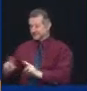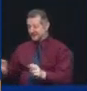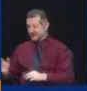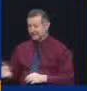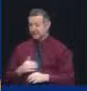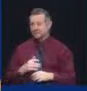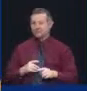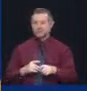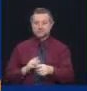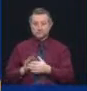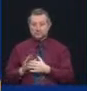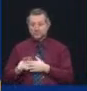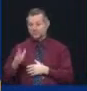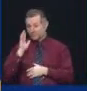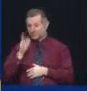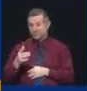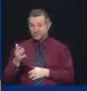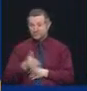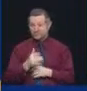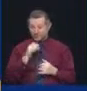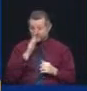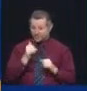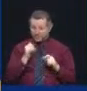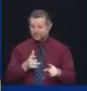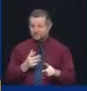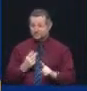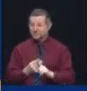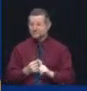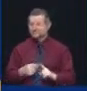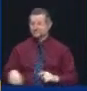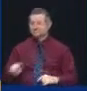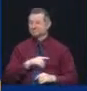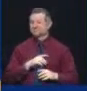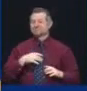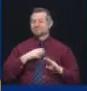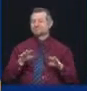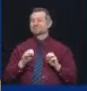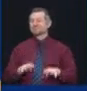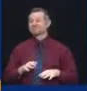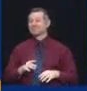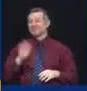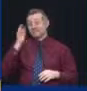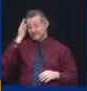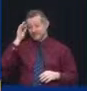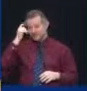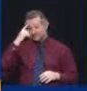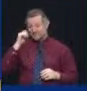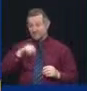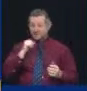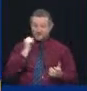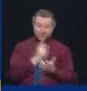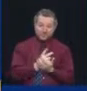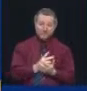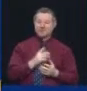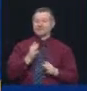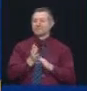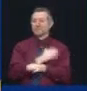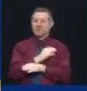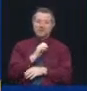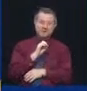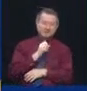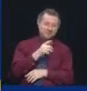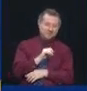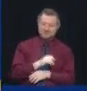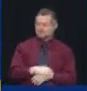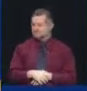vaccine? I don't know that there's going to be a federal approval in time for that. If there was a federal